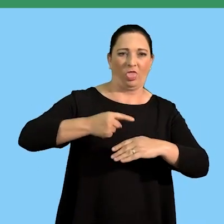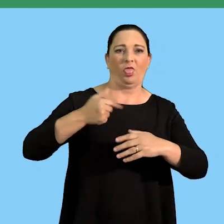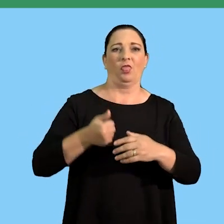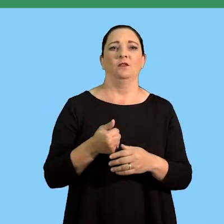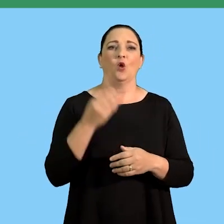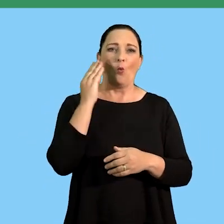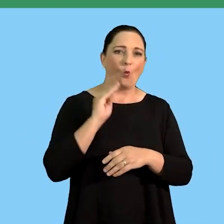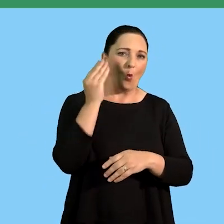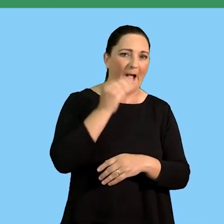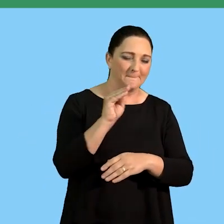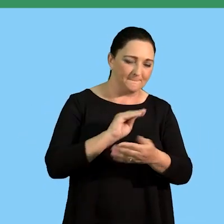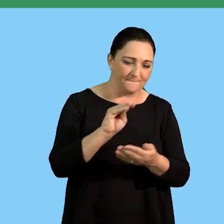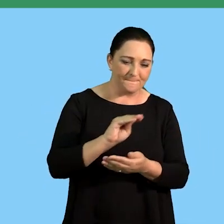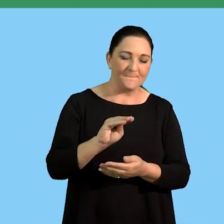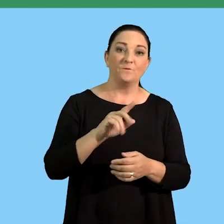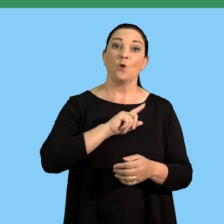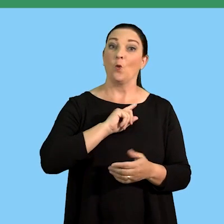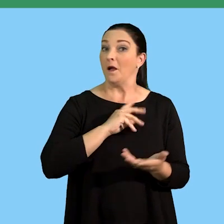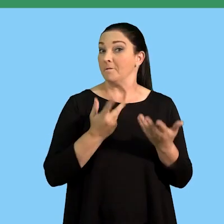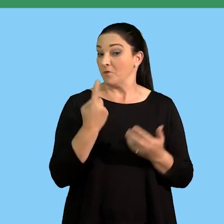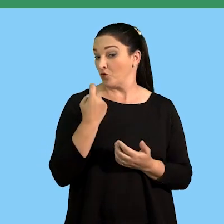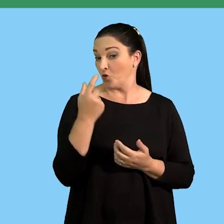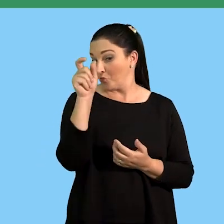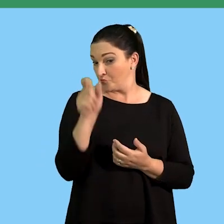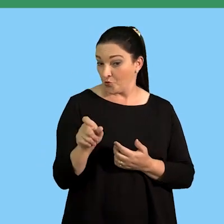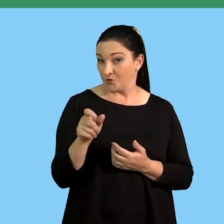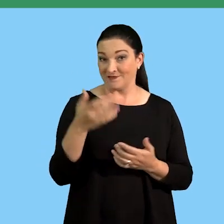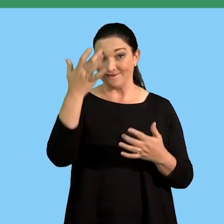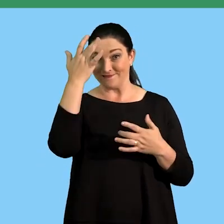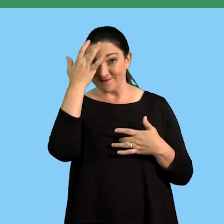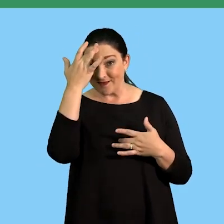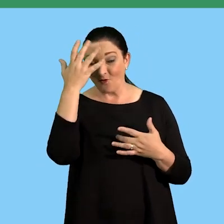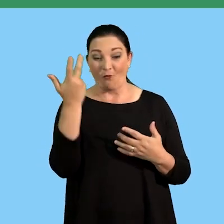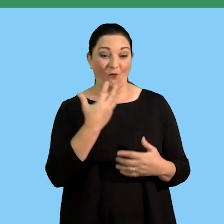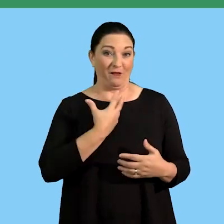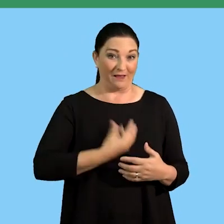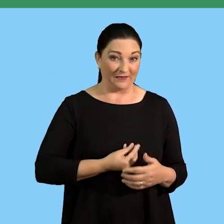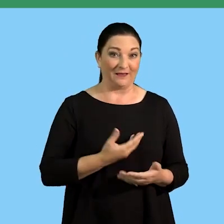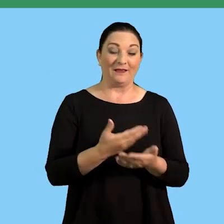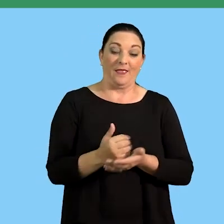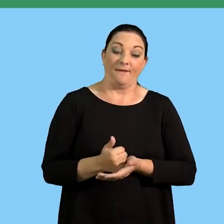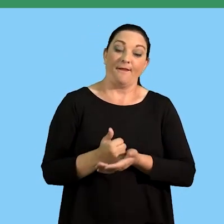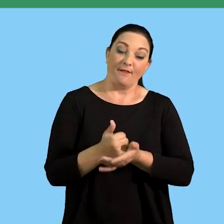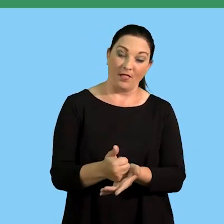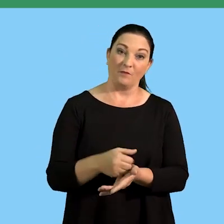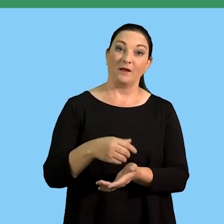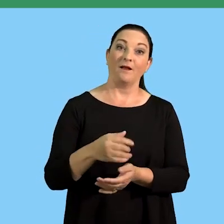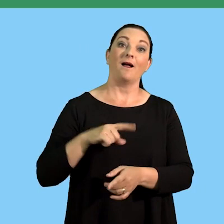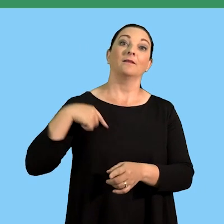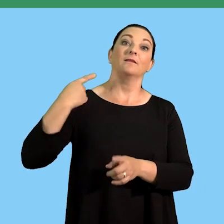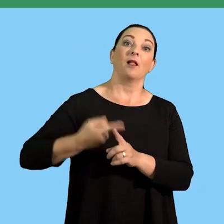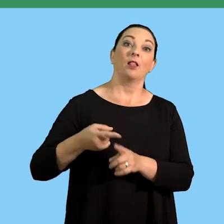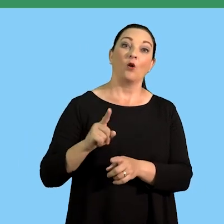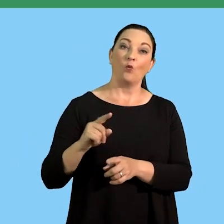and wipes for use in giving help to a sick or an injured person until full medical treatment